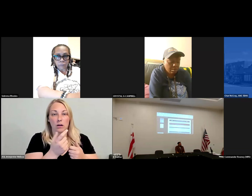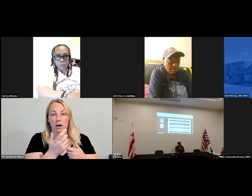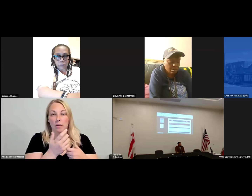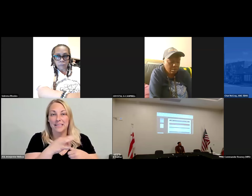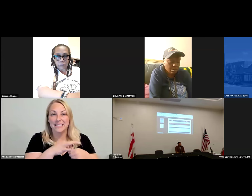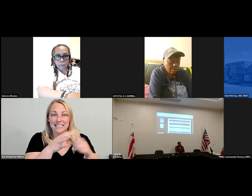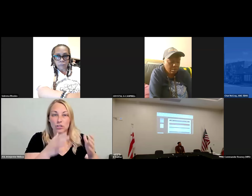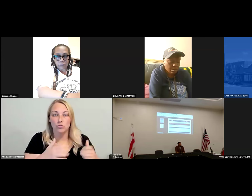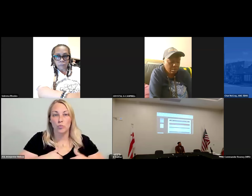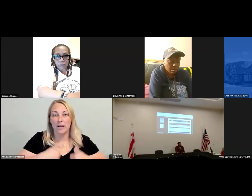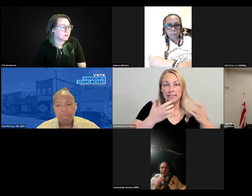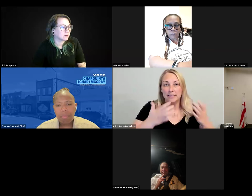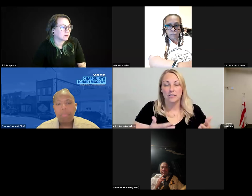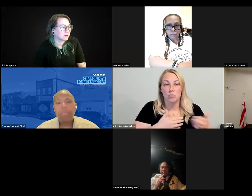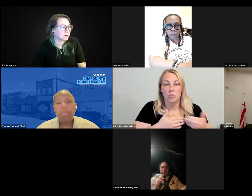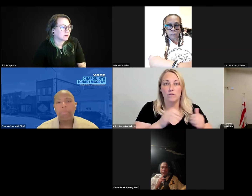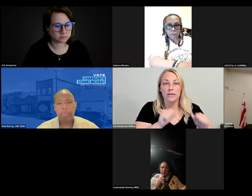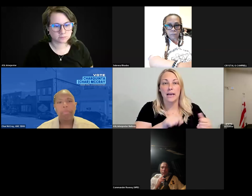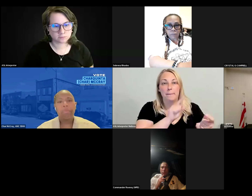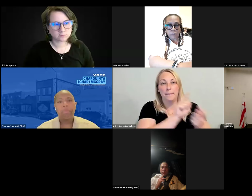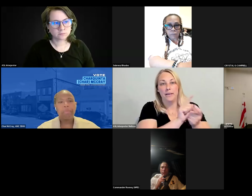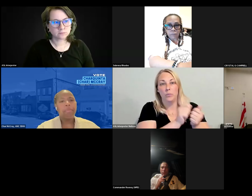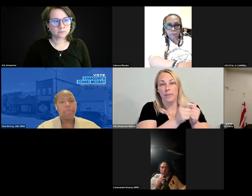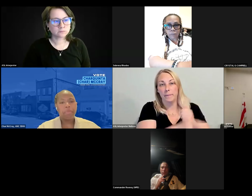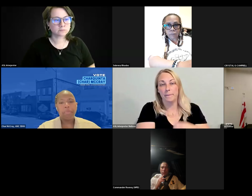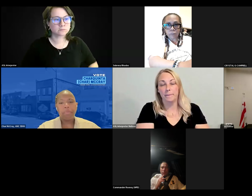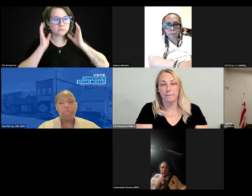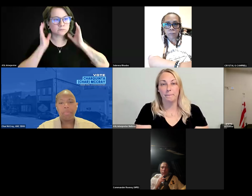any resident that there is.